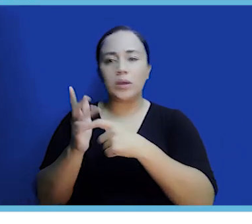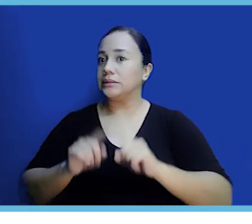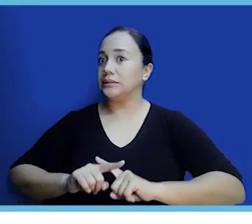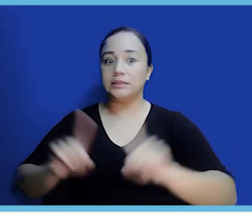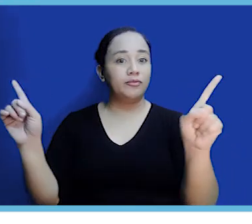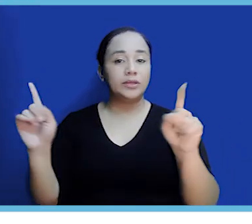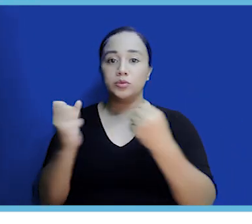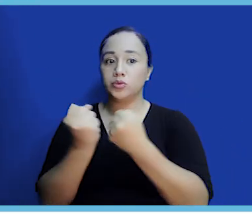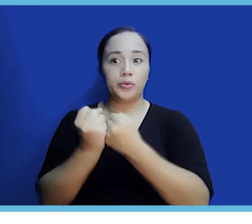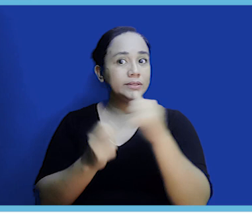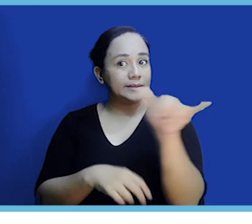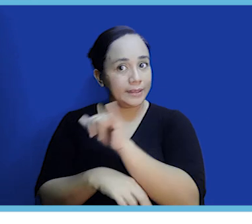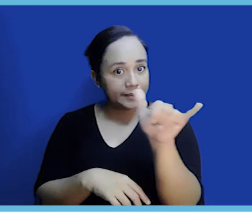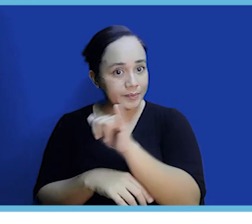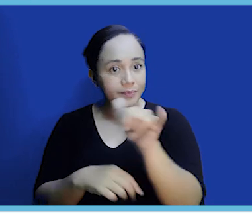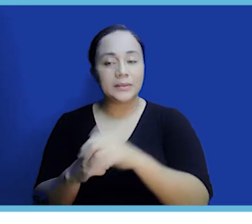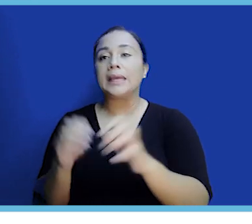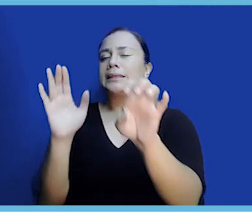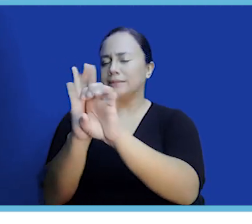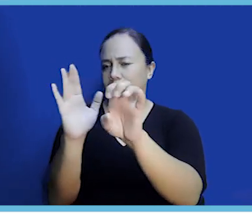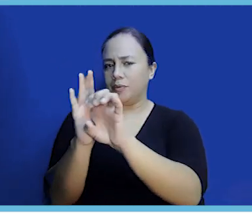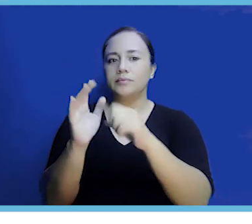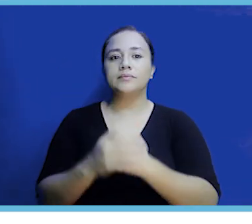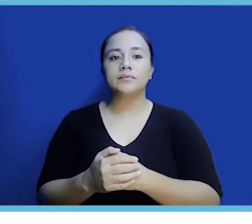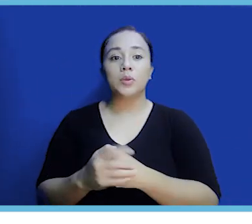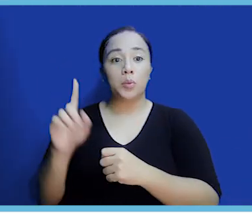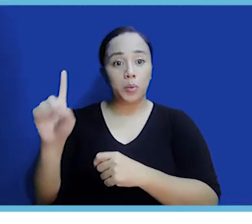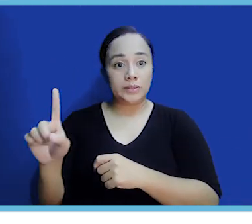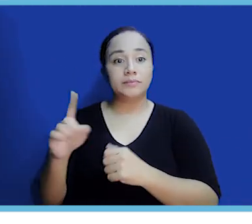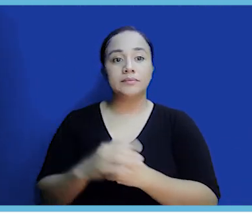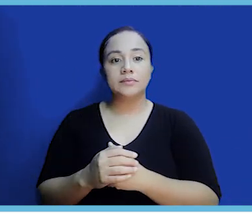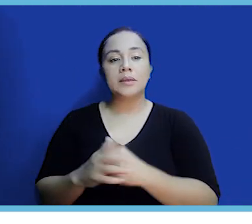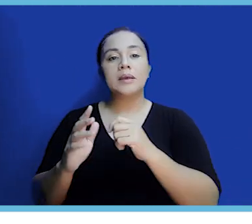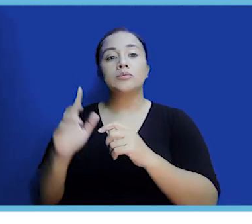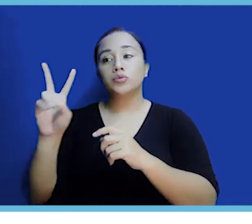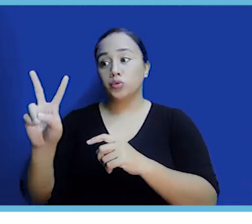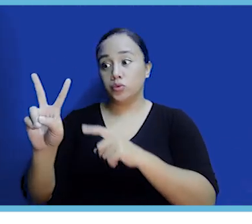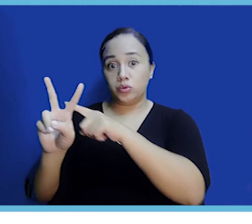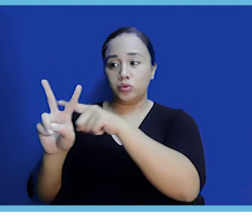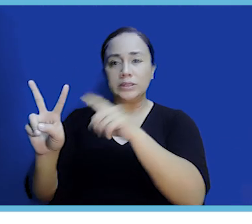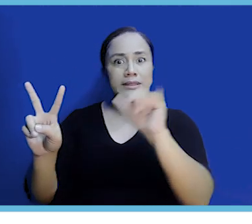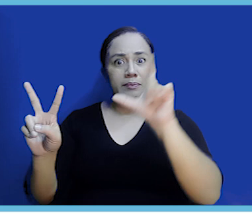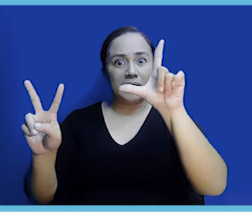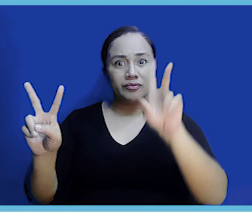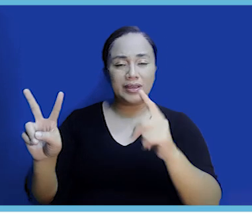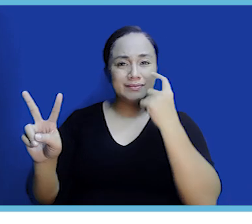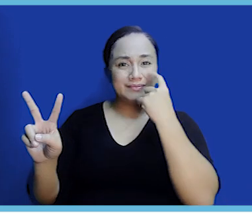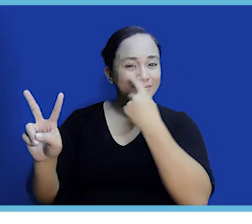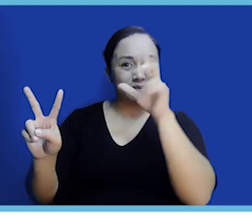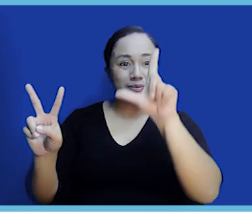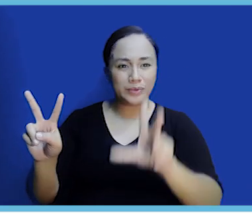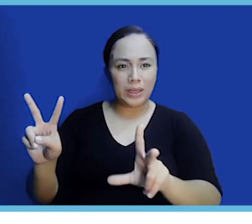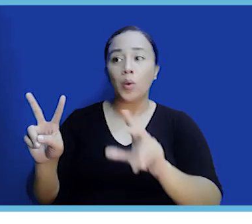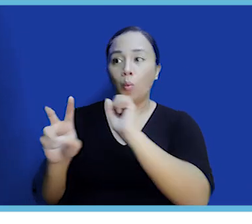may require different kinds of support too. Examples: 1. Two people with low